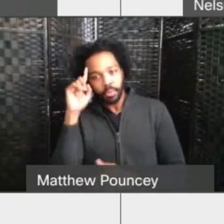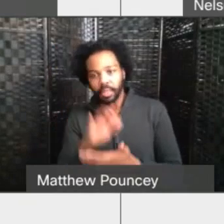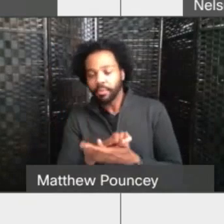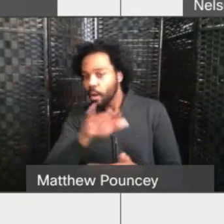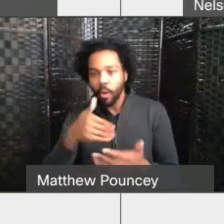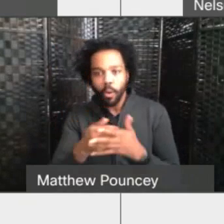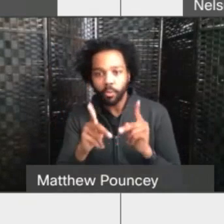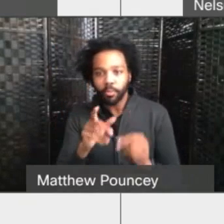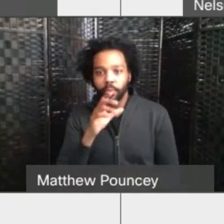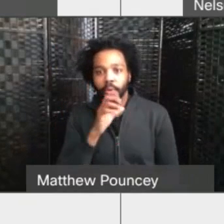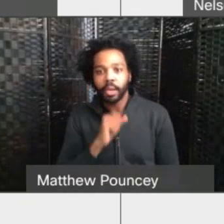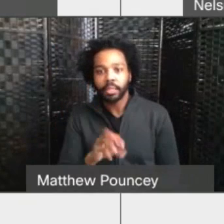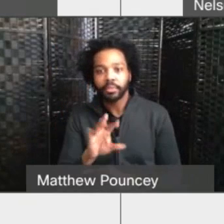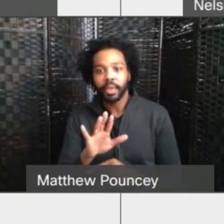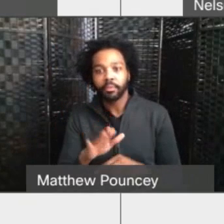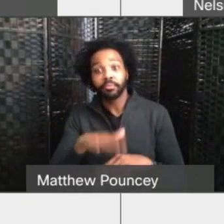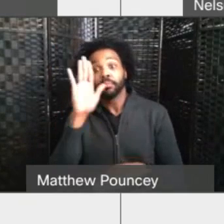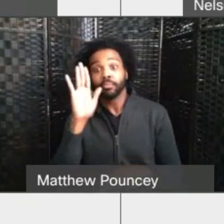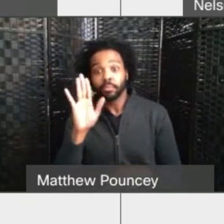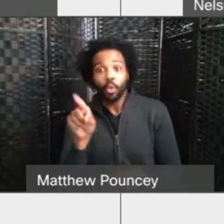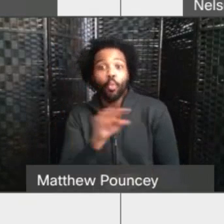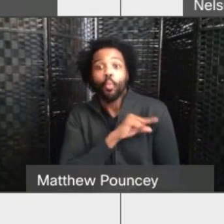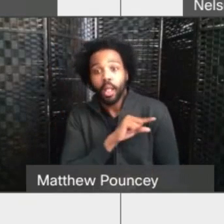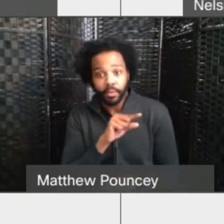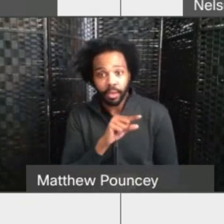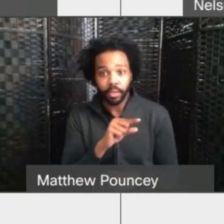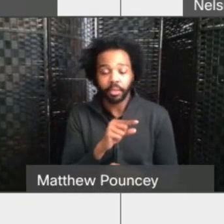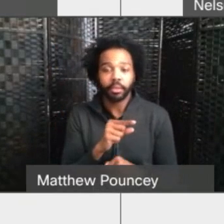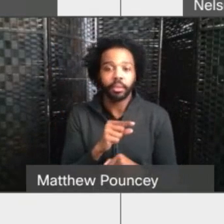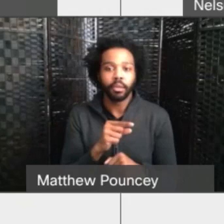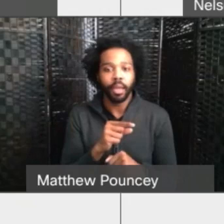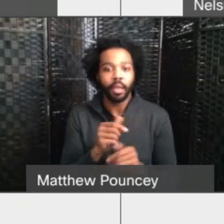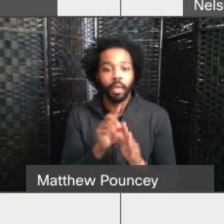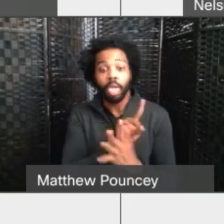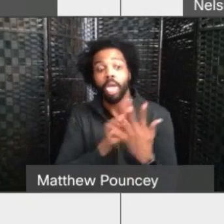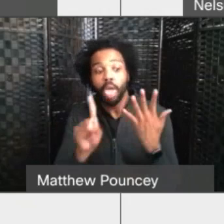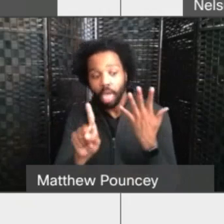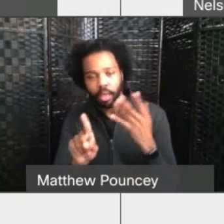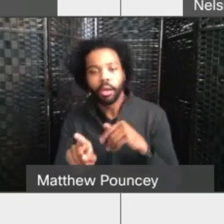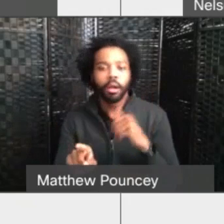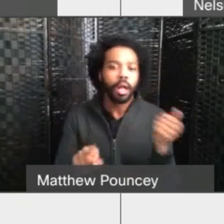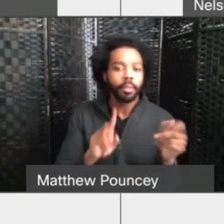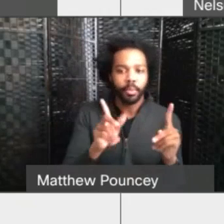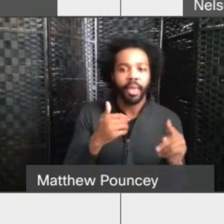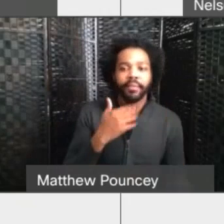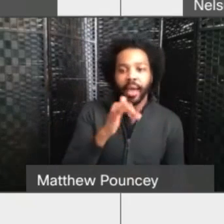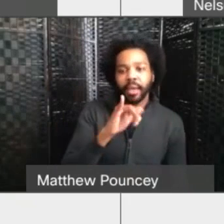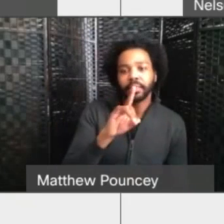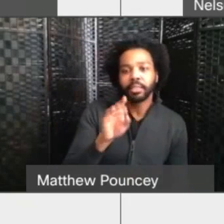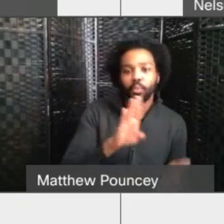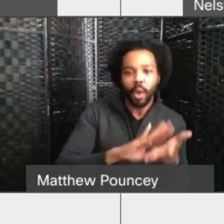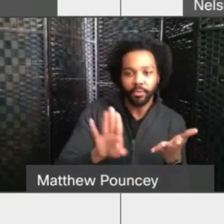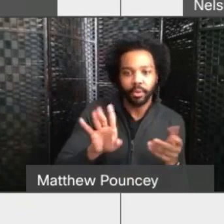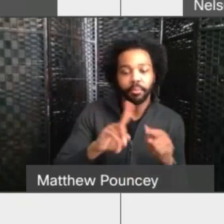should have qualified for the vaccine ahead of people under the IDD waiver, that this was communicated